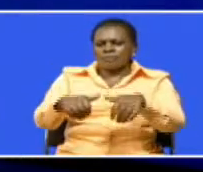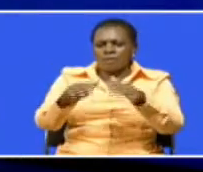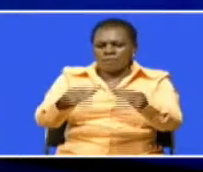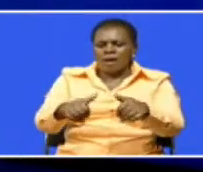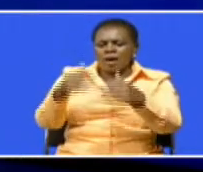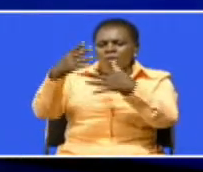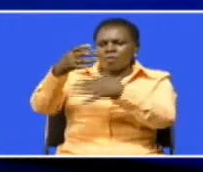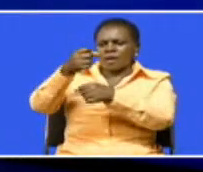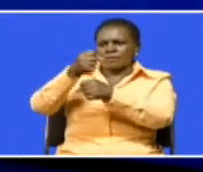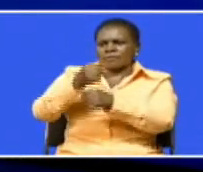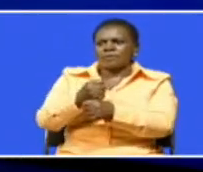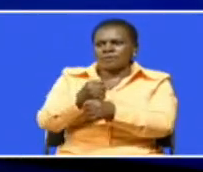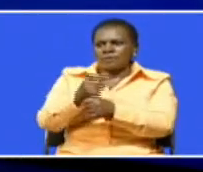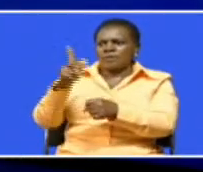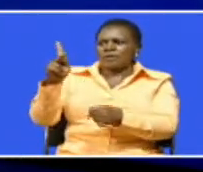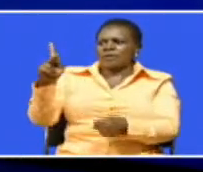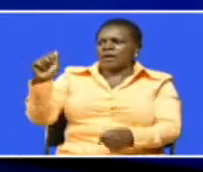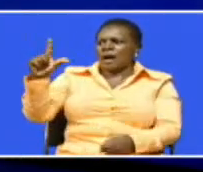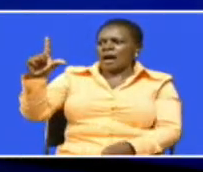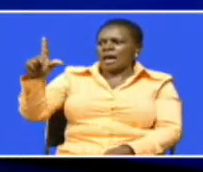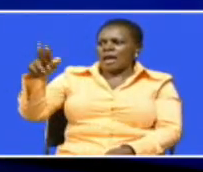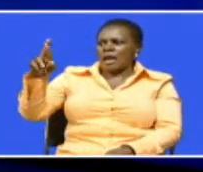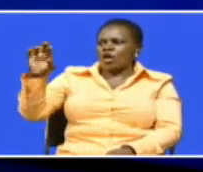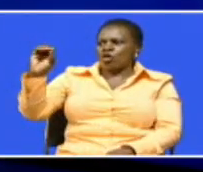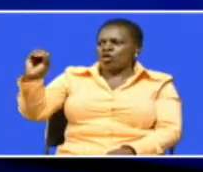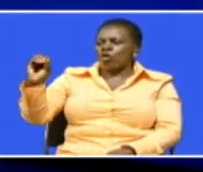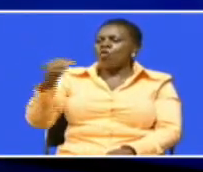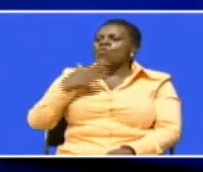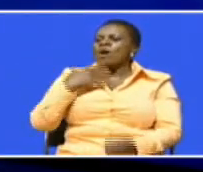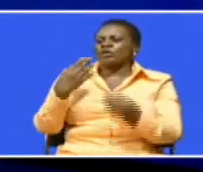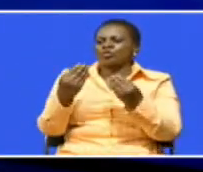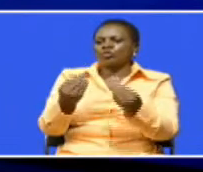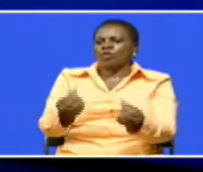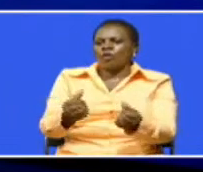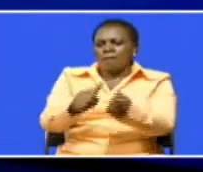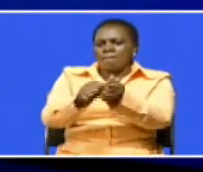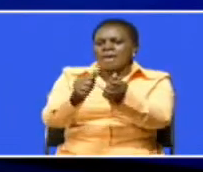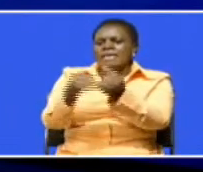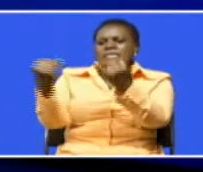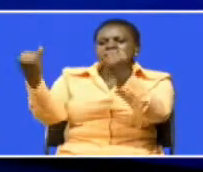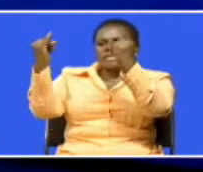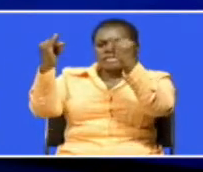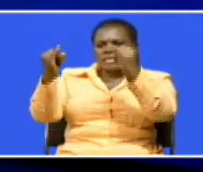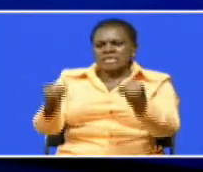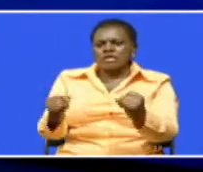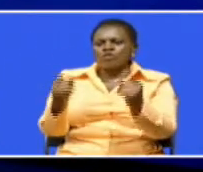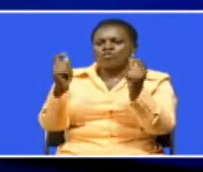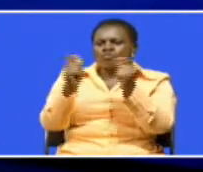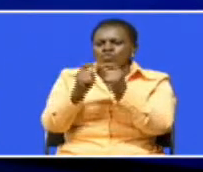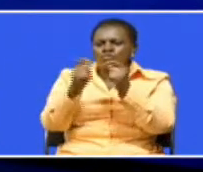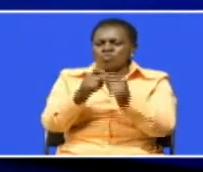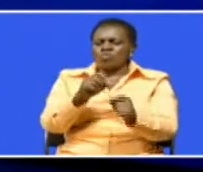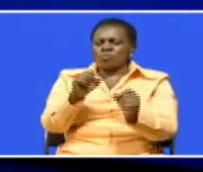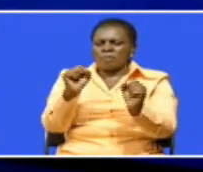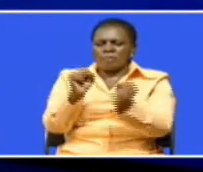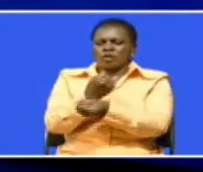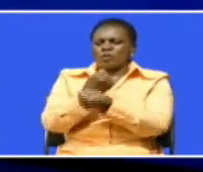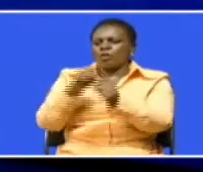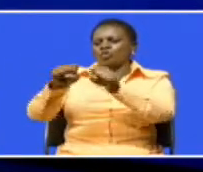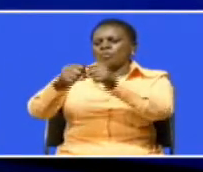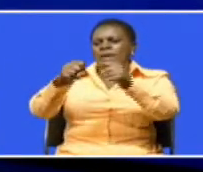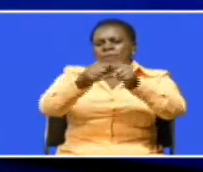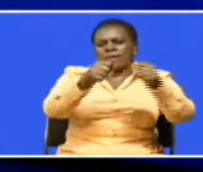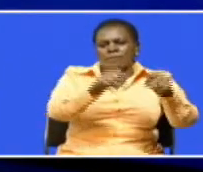Research Organization, KALRO, seeks to solve by introducing a maize variety which is pest and drought resistant.